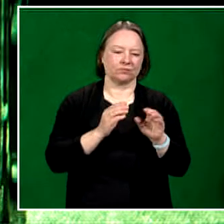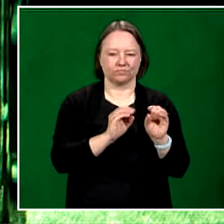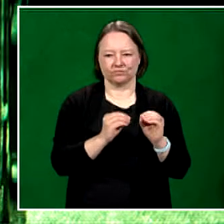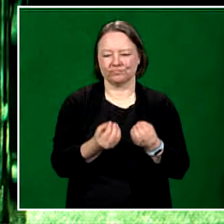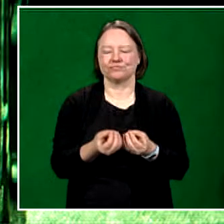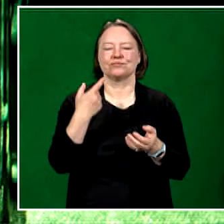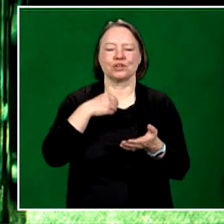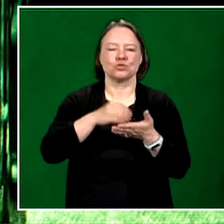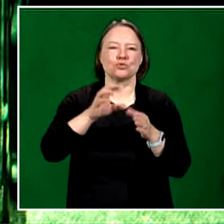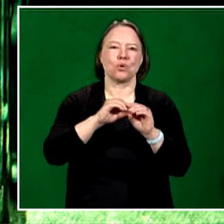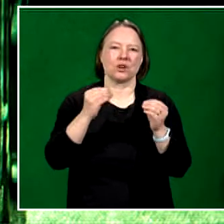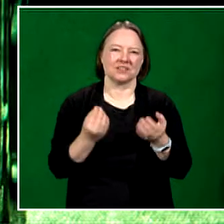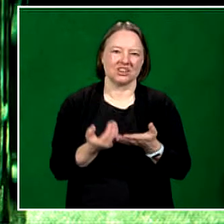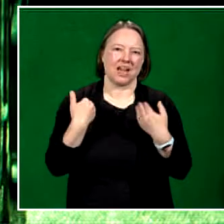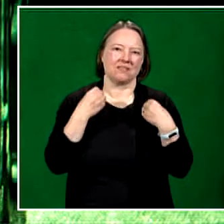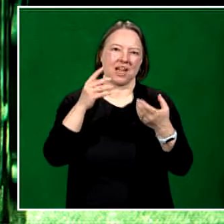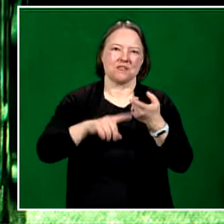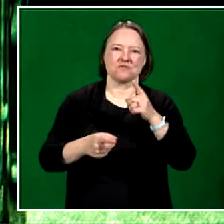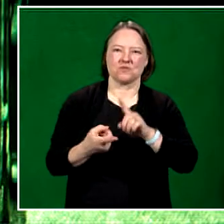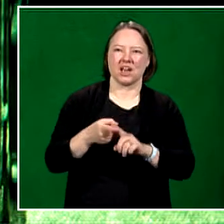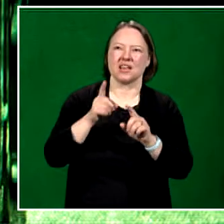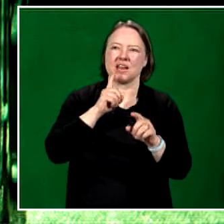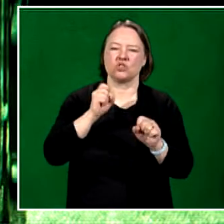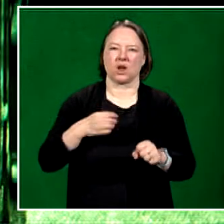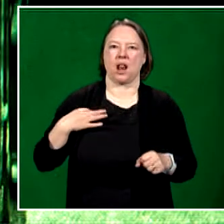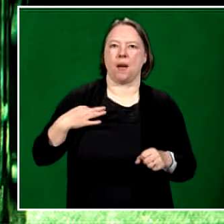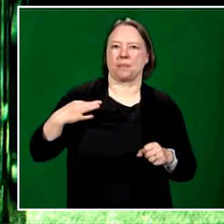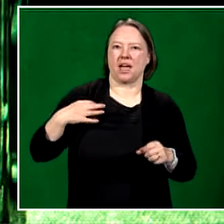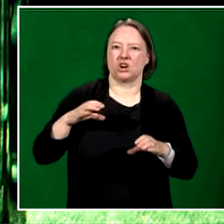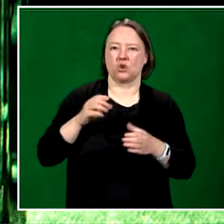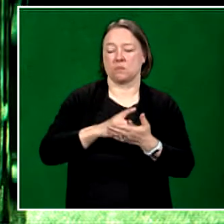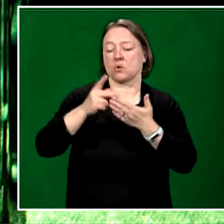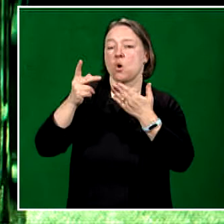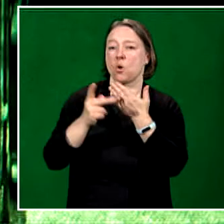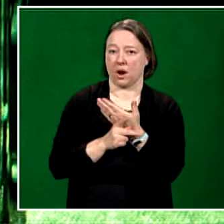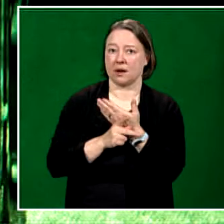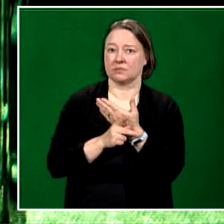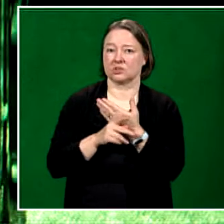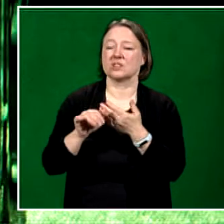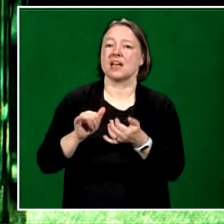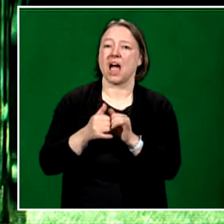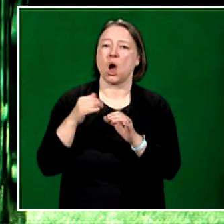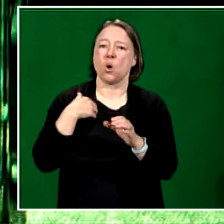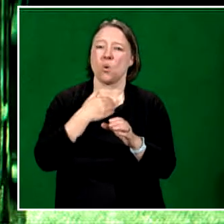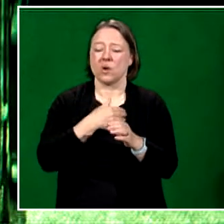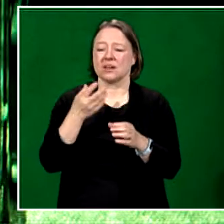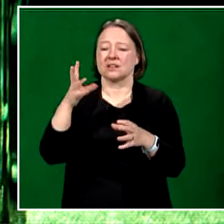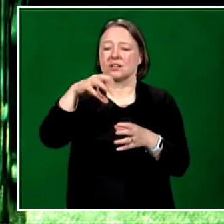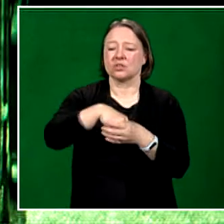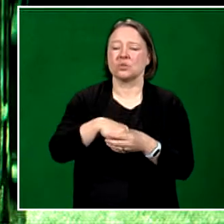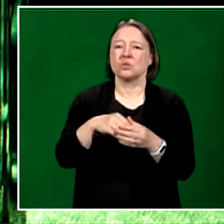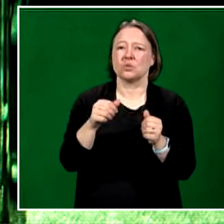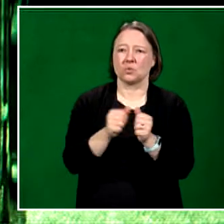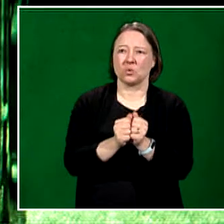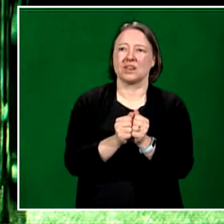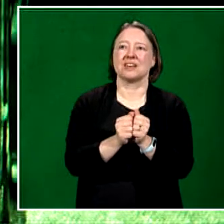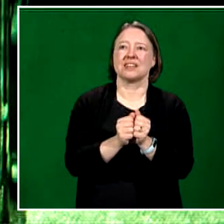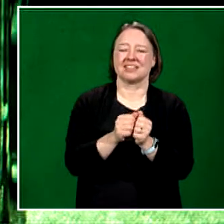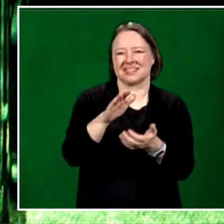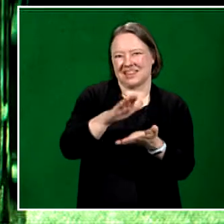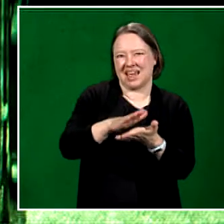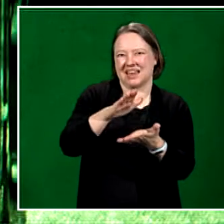student organizations, and you can actually apply to do programming. And so that's how we can weave it into